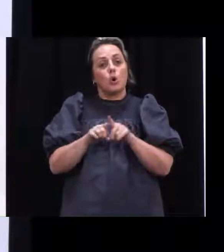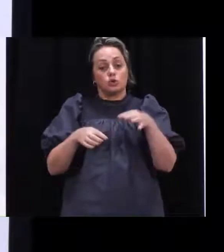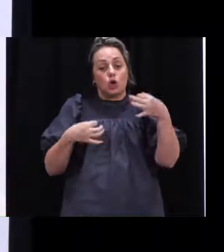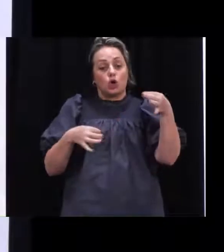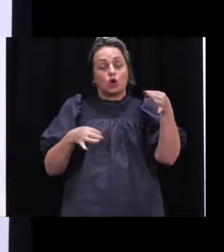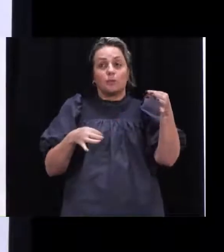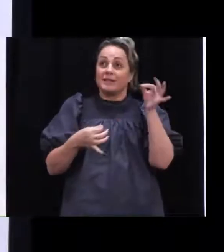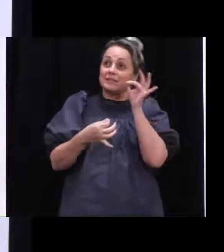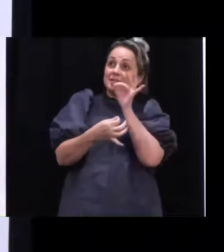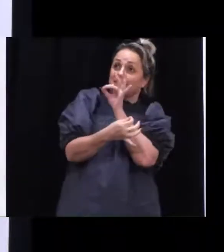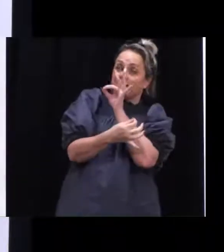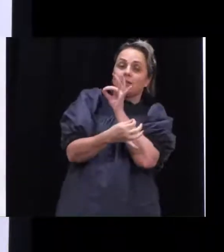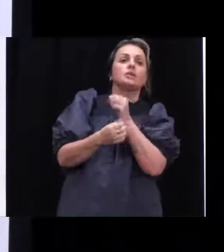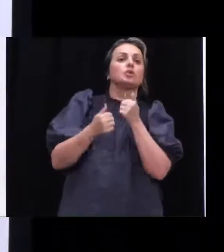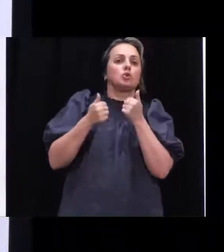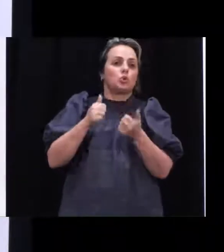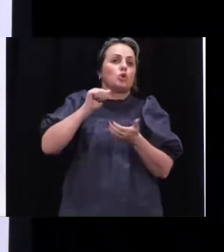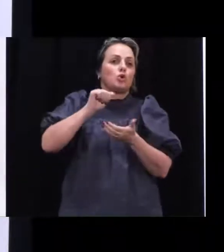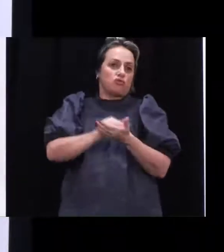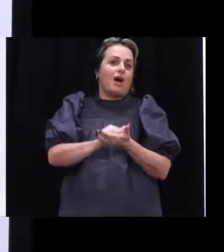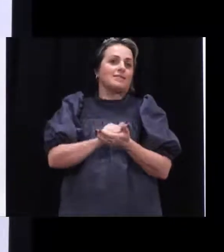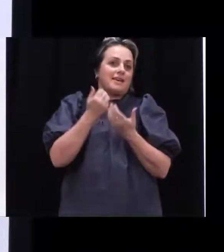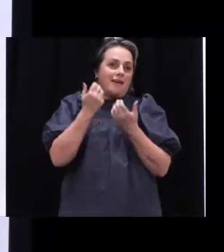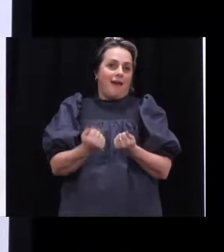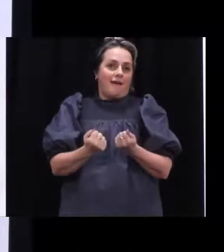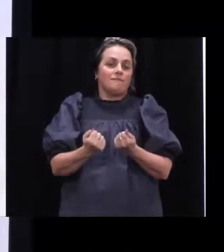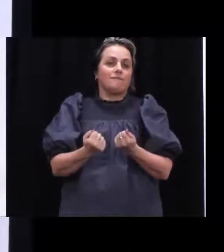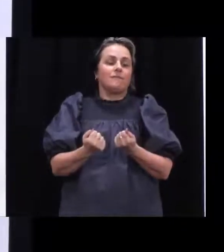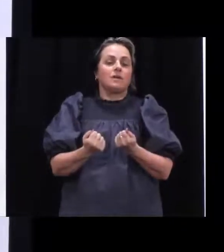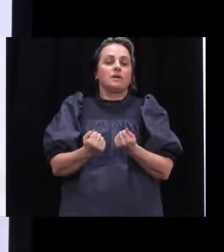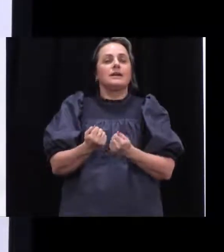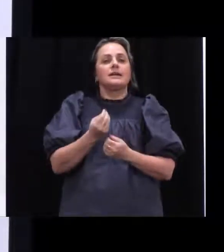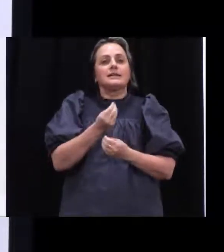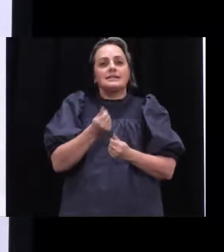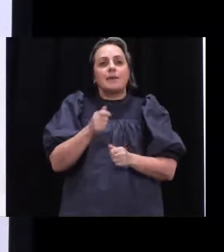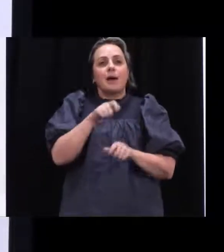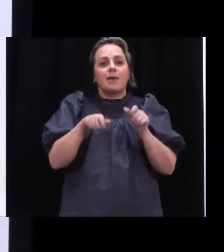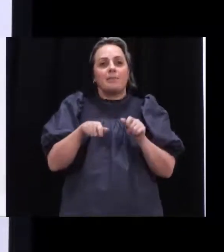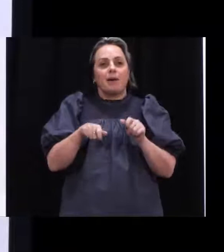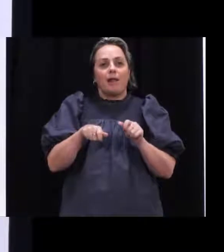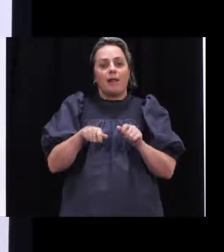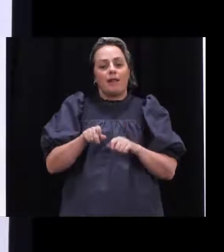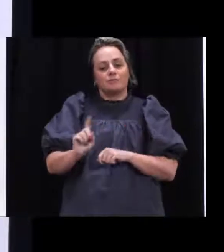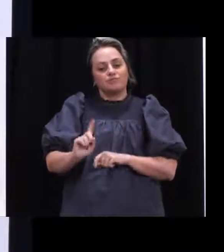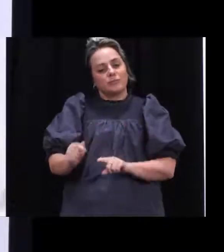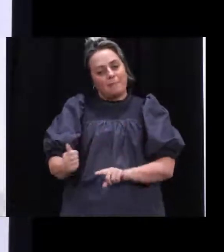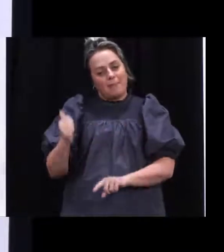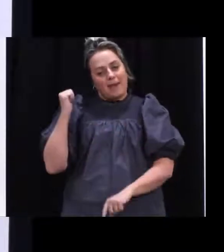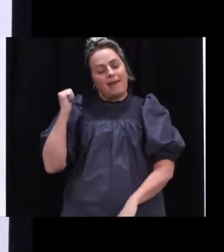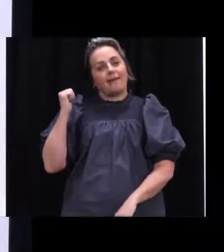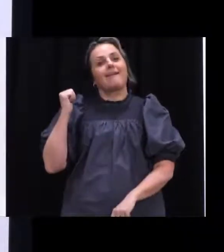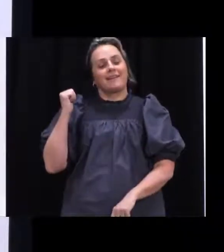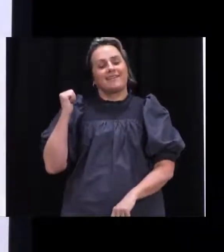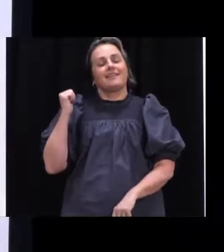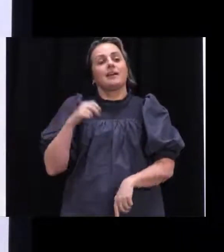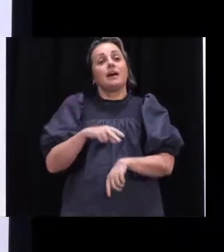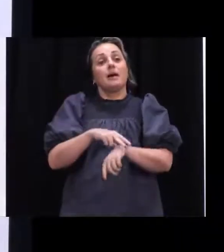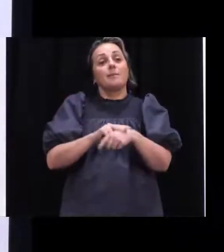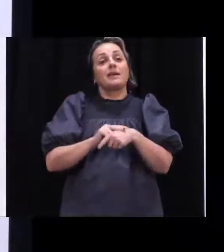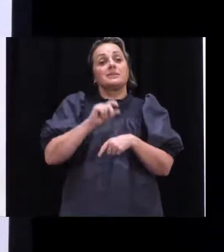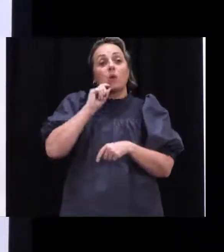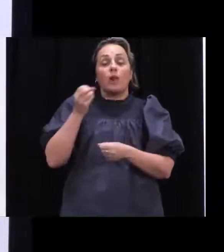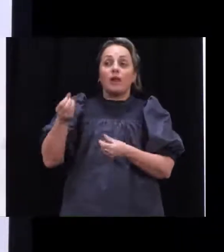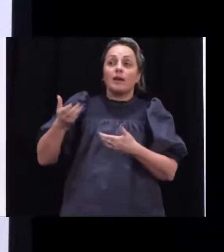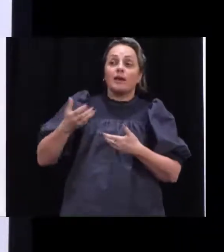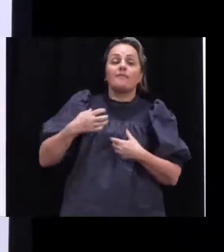when they have been stopped. I understand that a very small number of people have been turned around. Police are going to be providing an update on